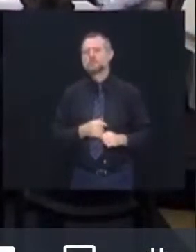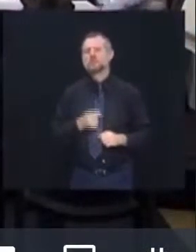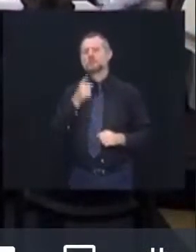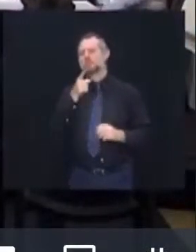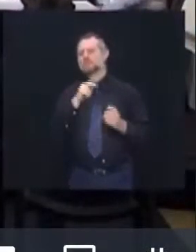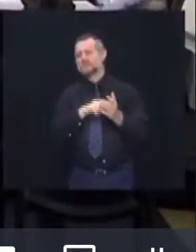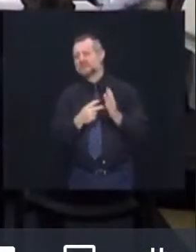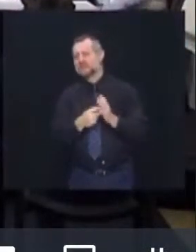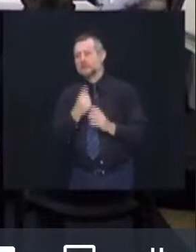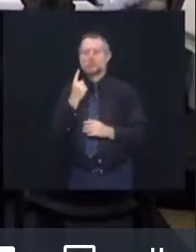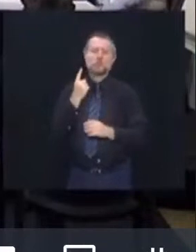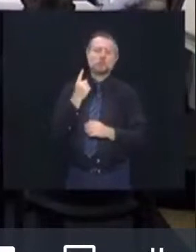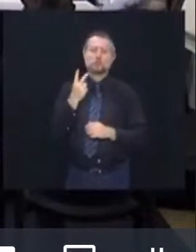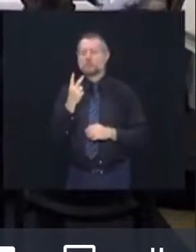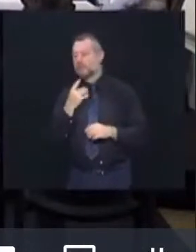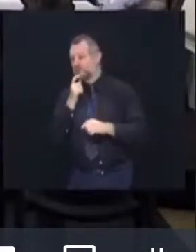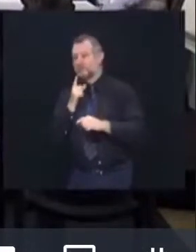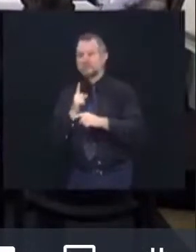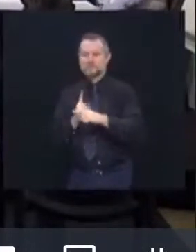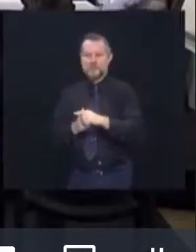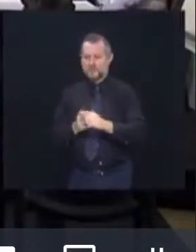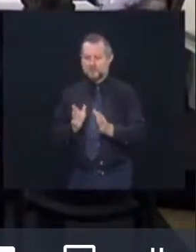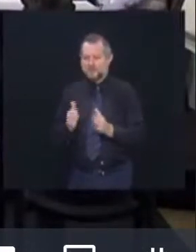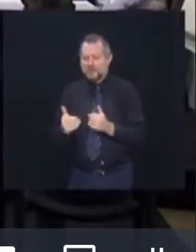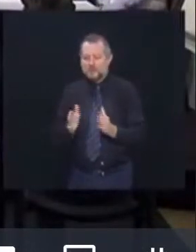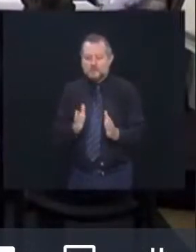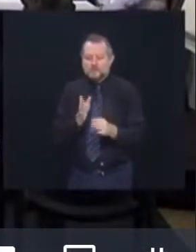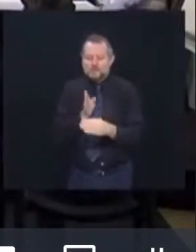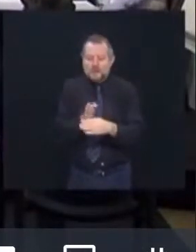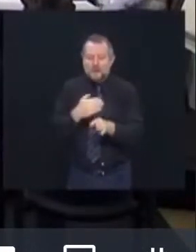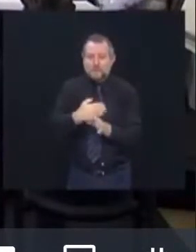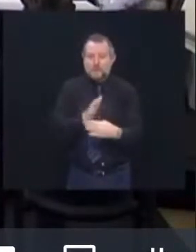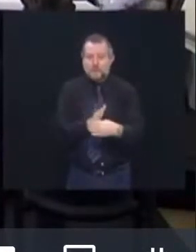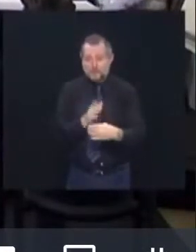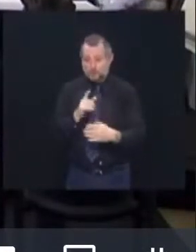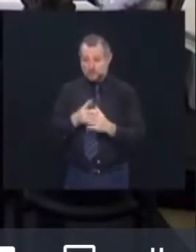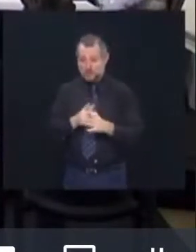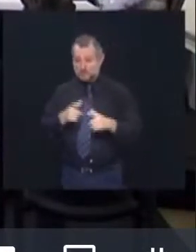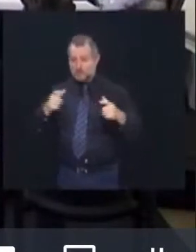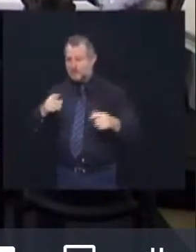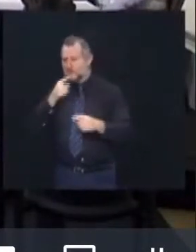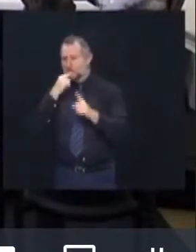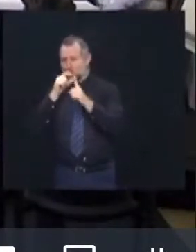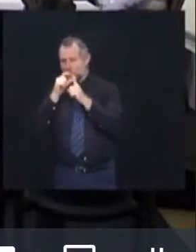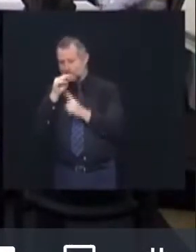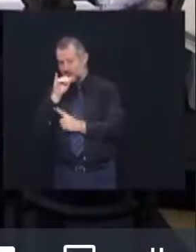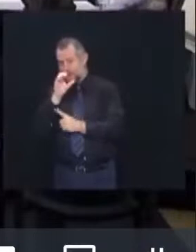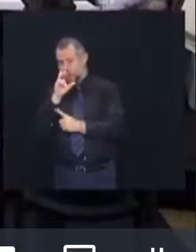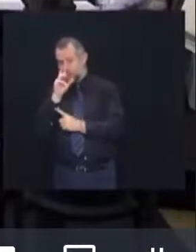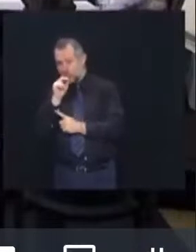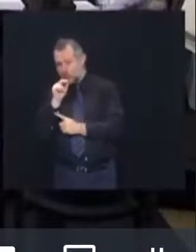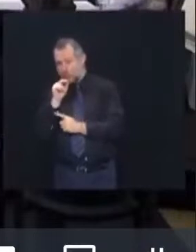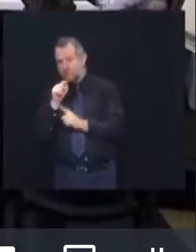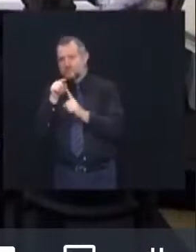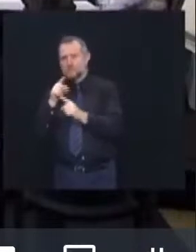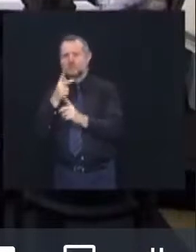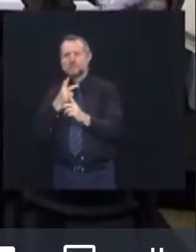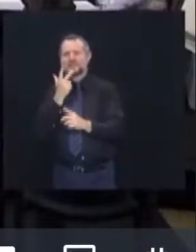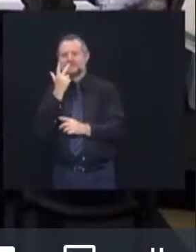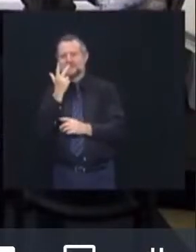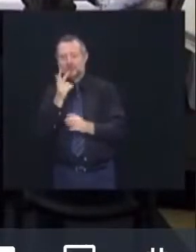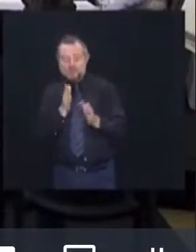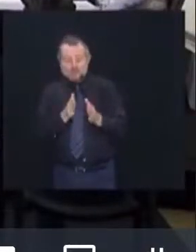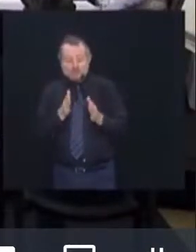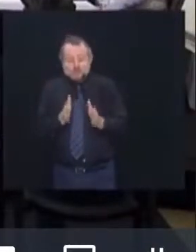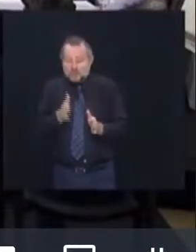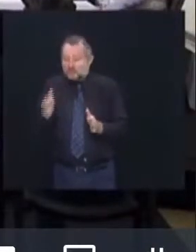or large swaths of area? Because if you're talking about like micro targeting and you're talking about 3 or 4 blocks, I mean, no one lives in a bubble.